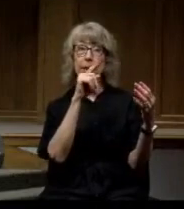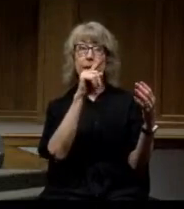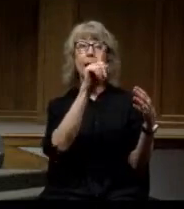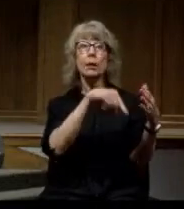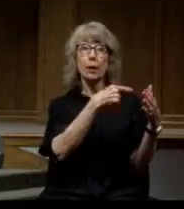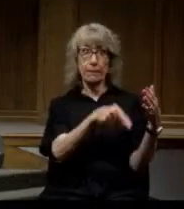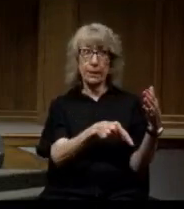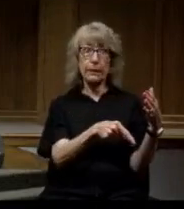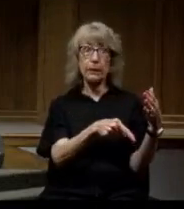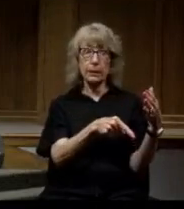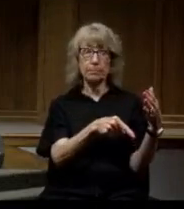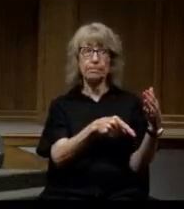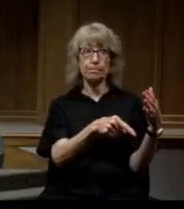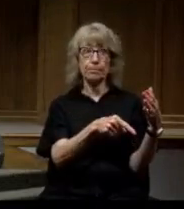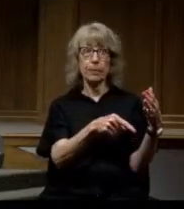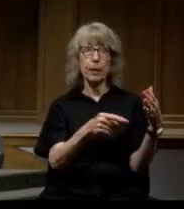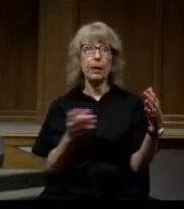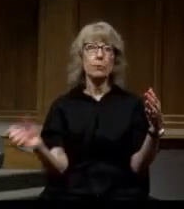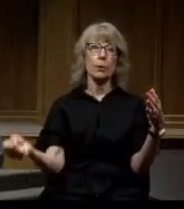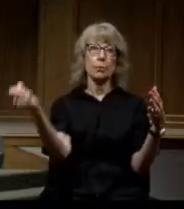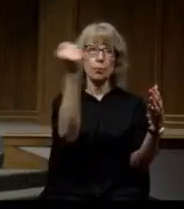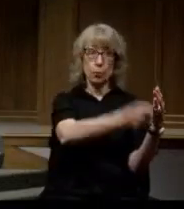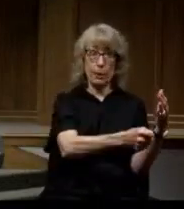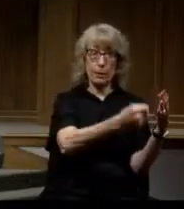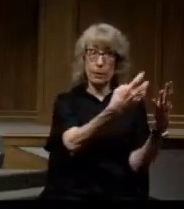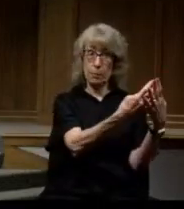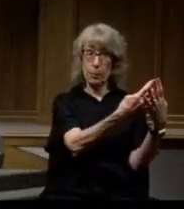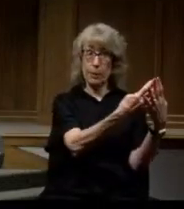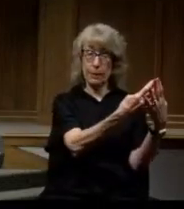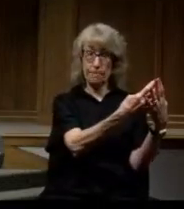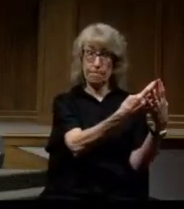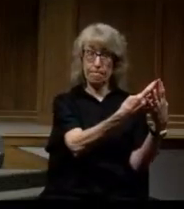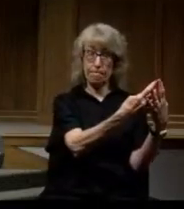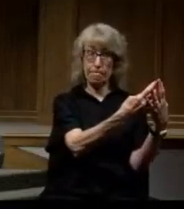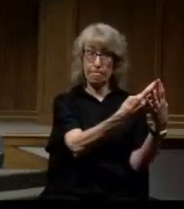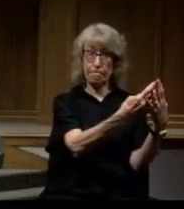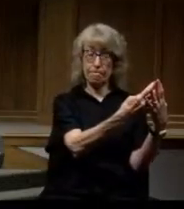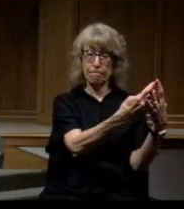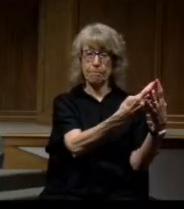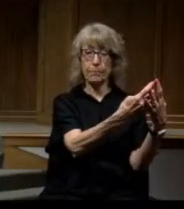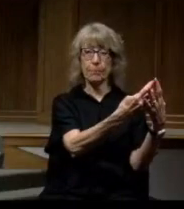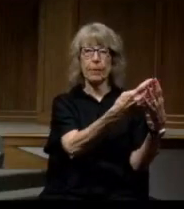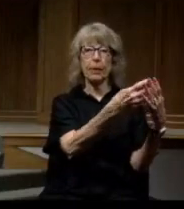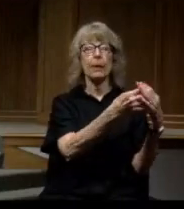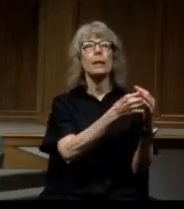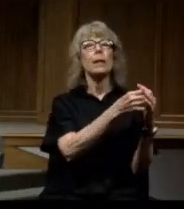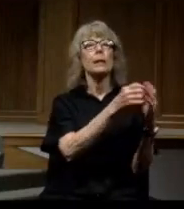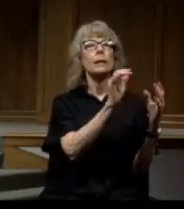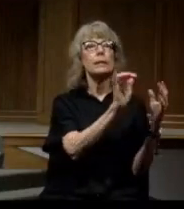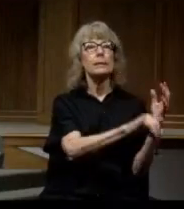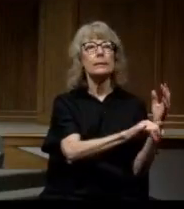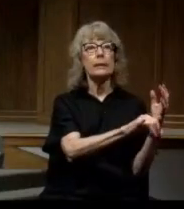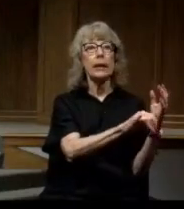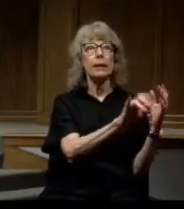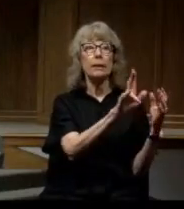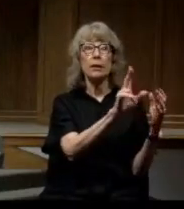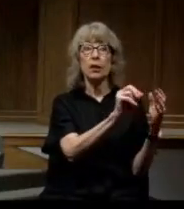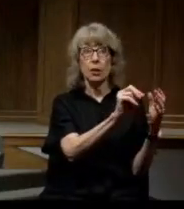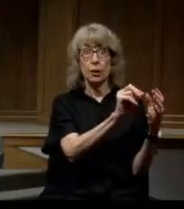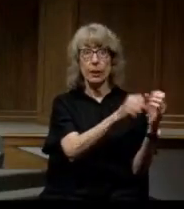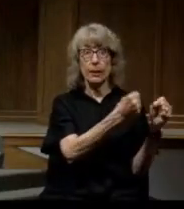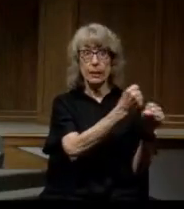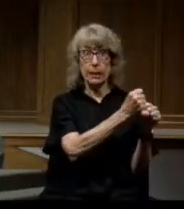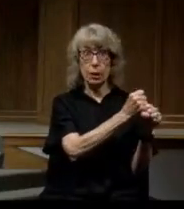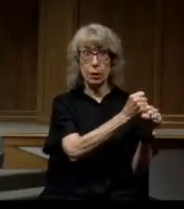Well, new evidence emerged, and then his case was reopened. It actually went all the way up to the Supreme Court, and then he was